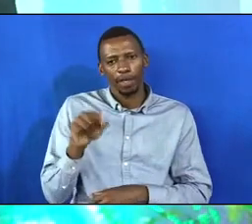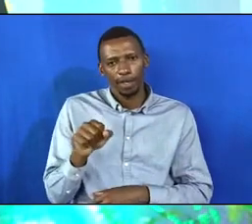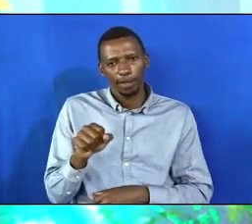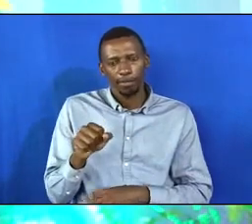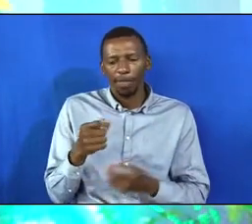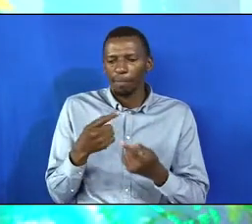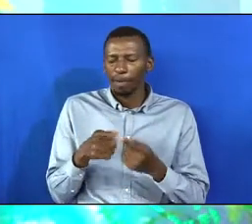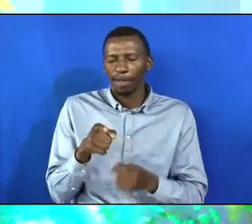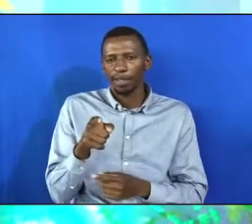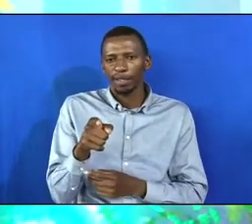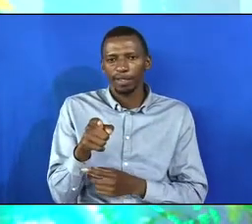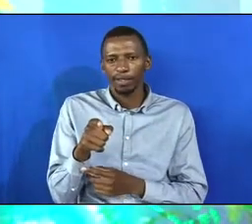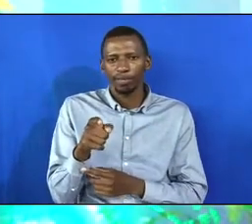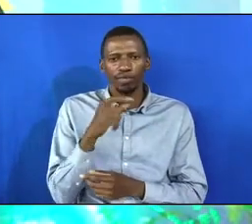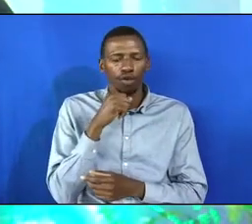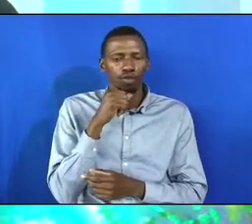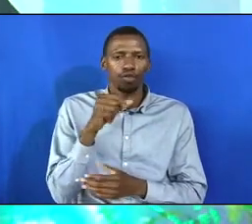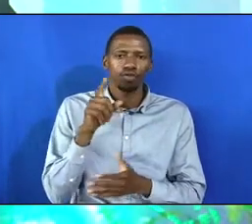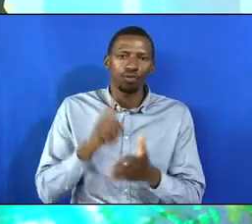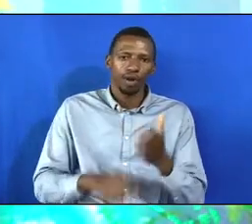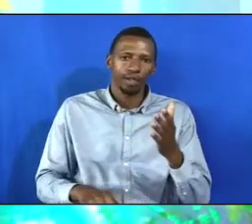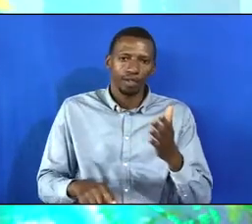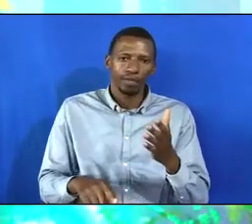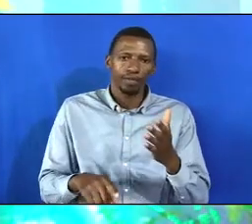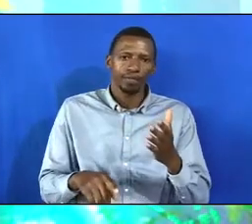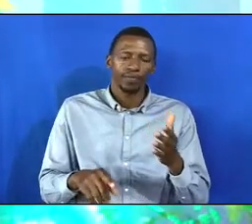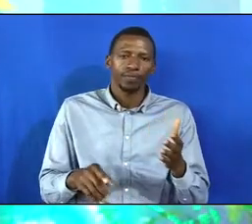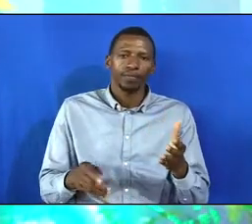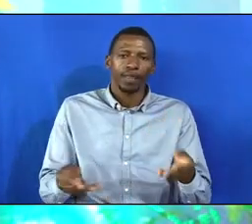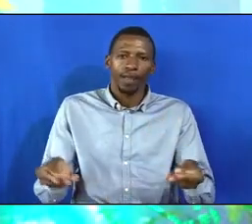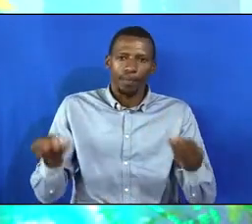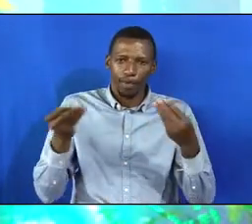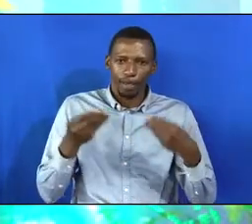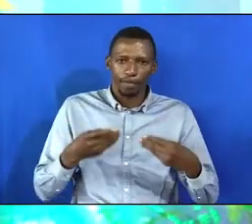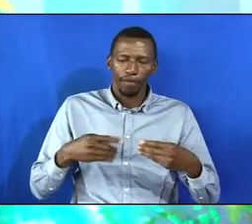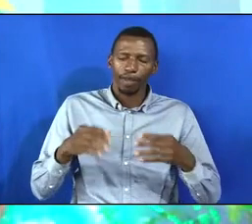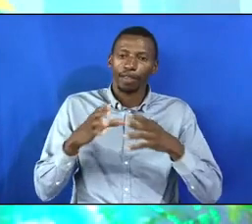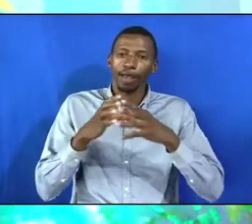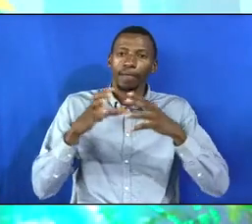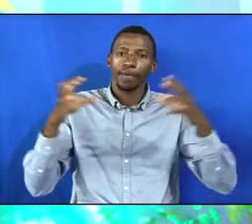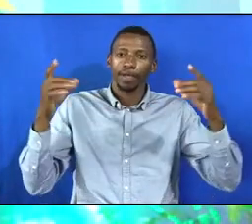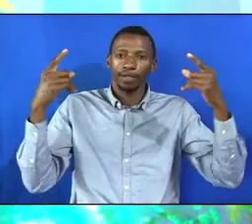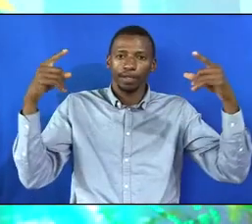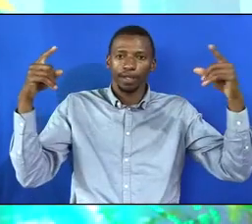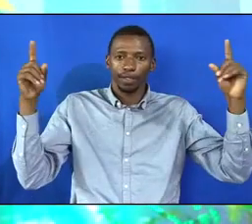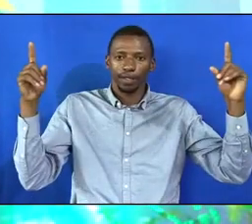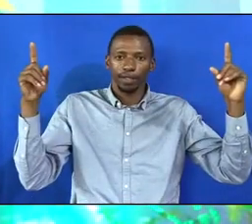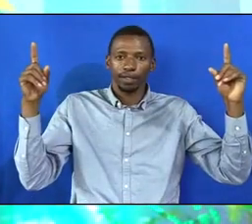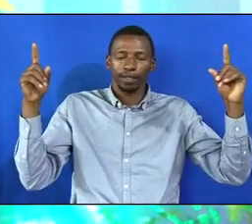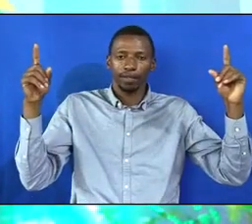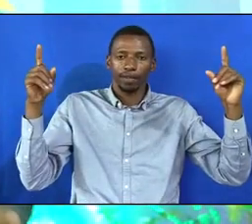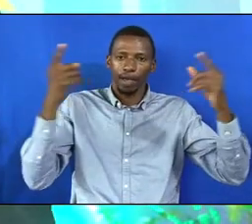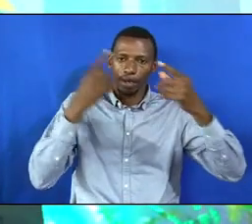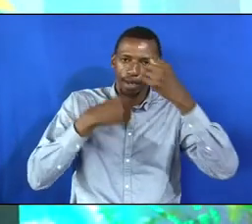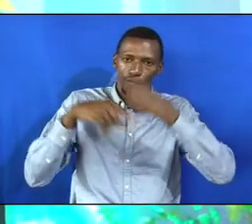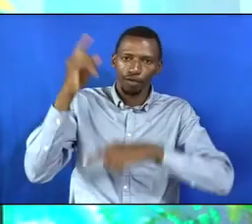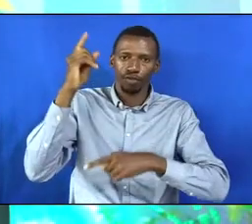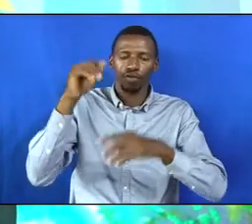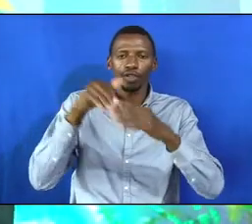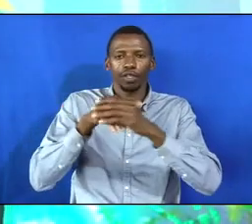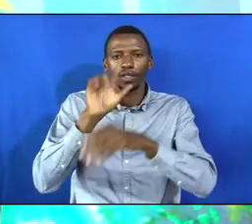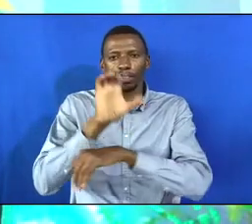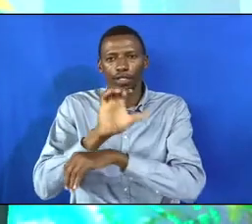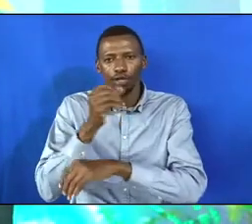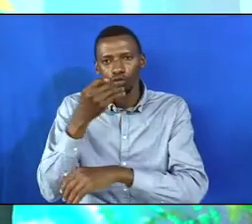not what has brought the greatest success or victories to the Church of God. They are